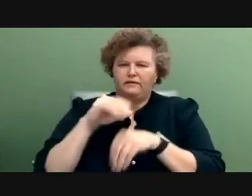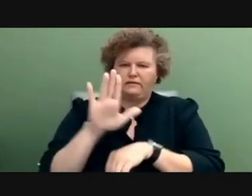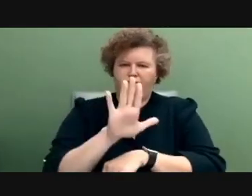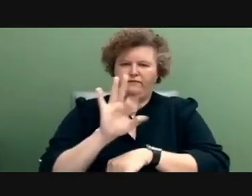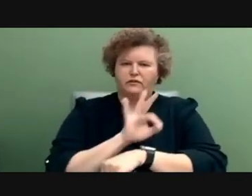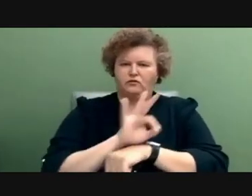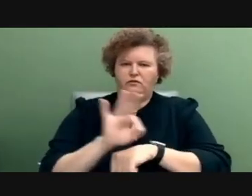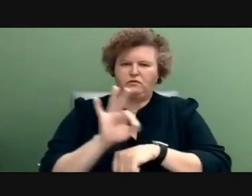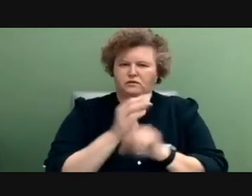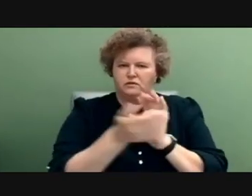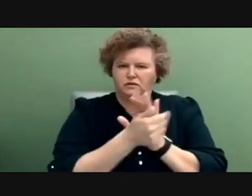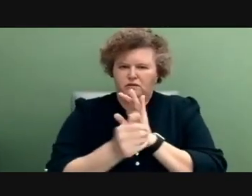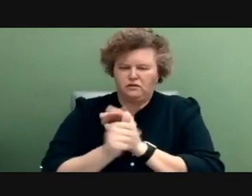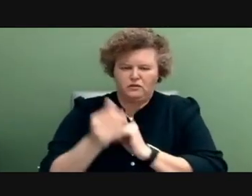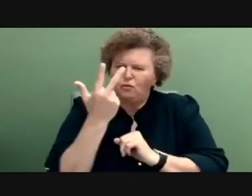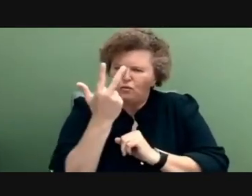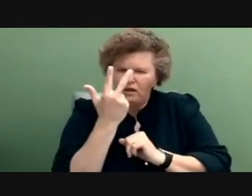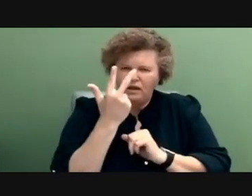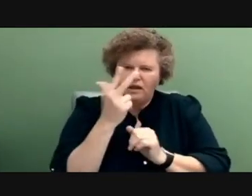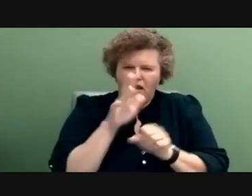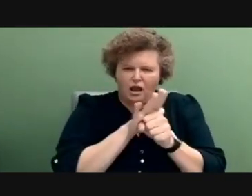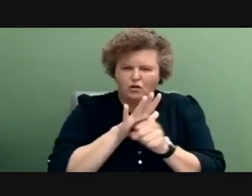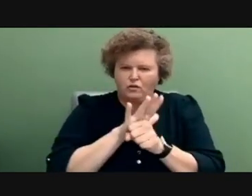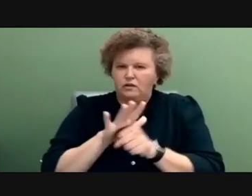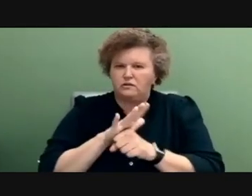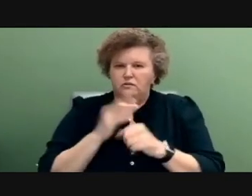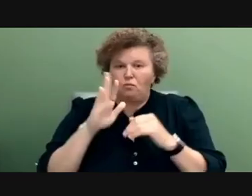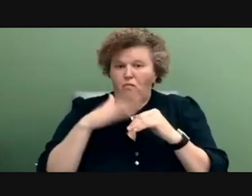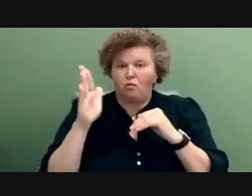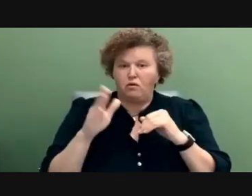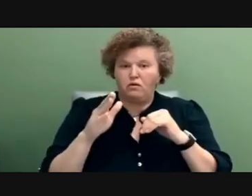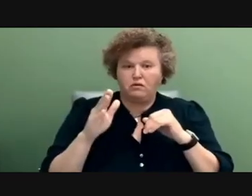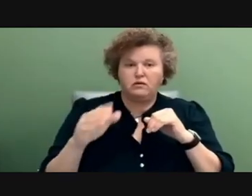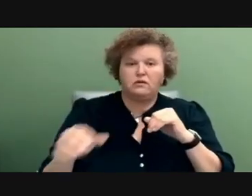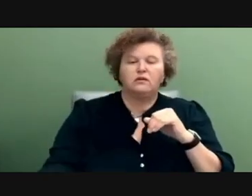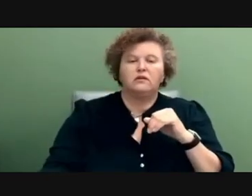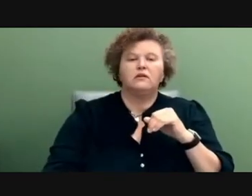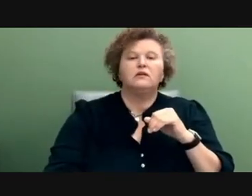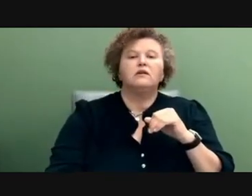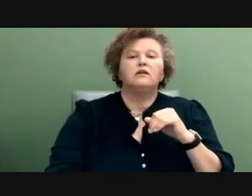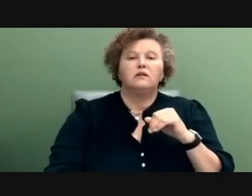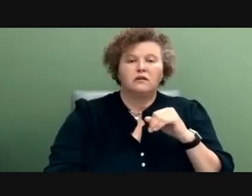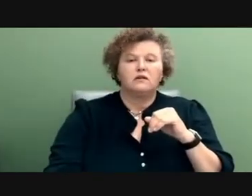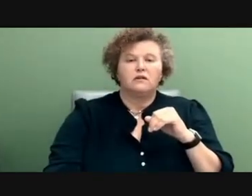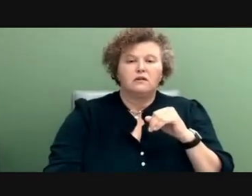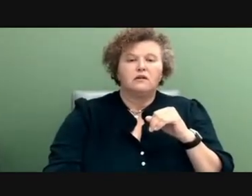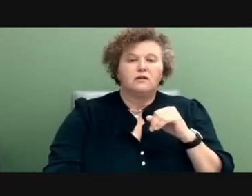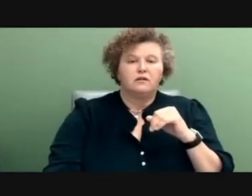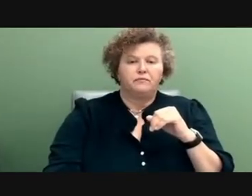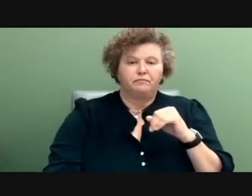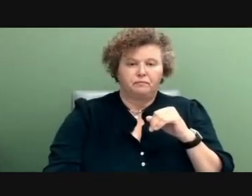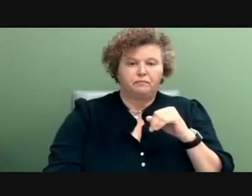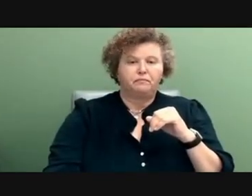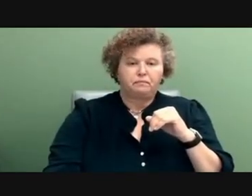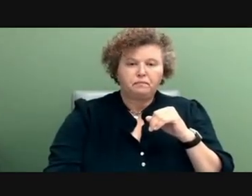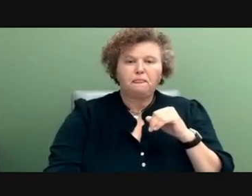have limited functional abilities in 3 areas, at least 3